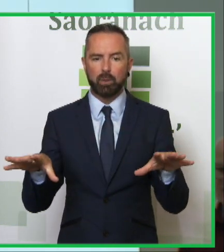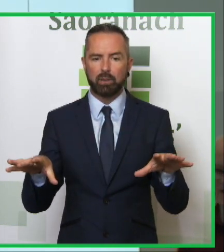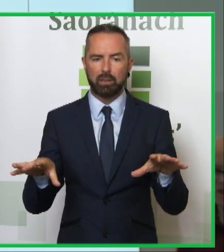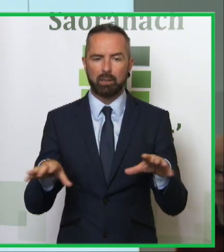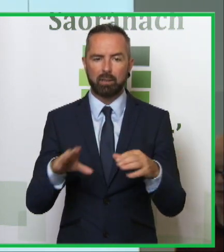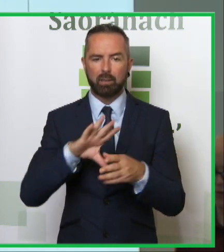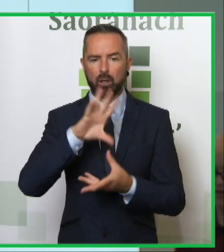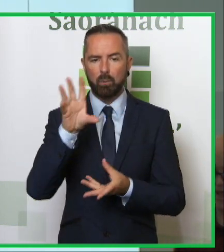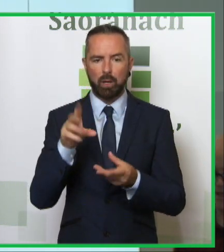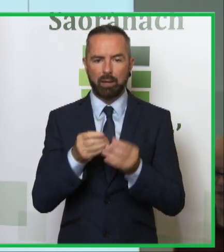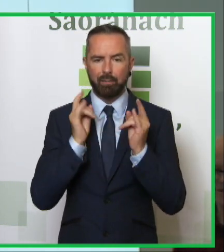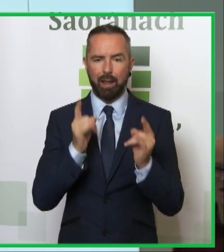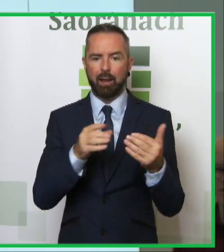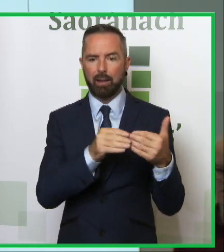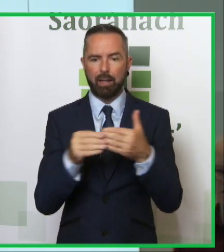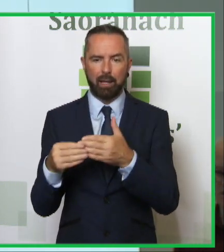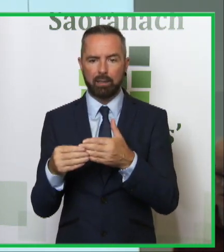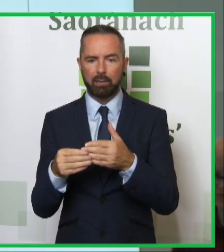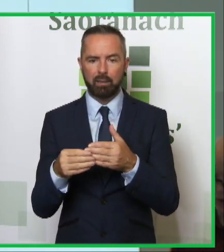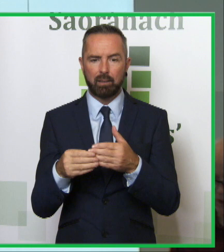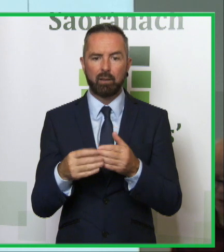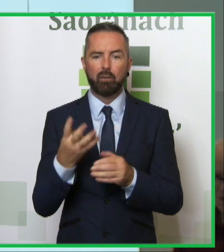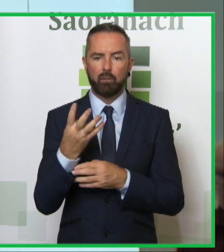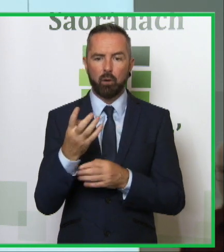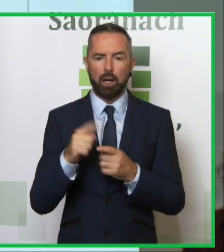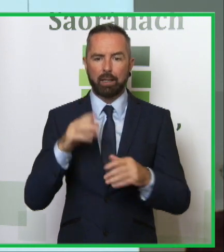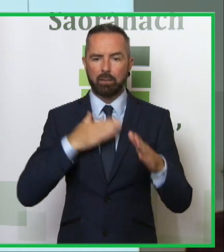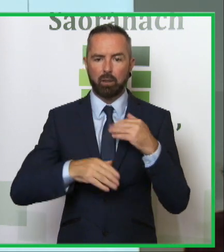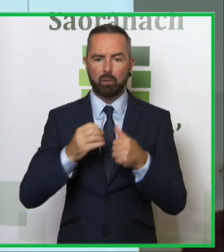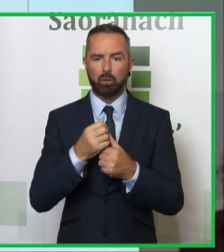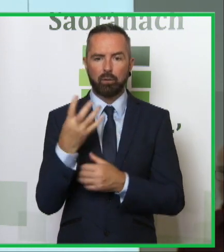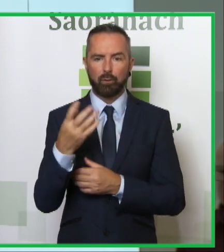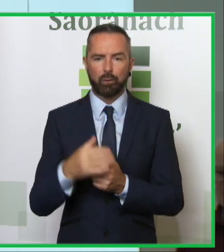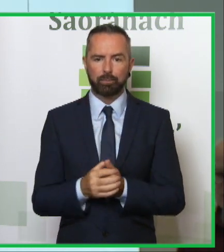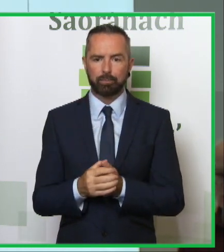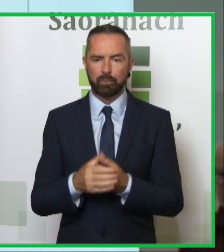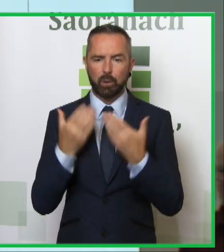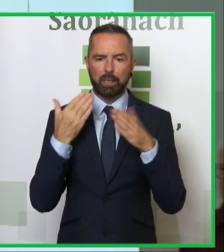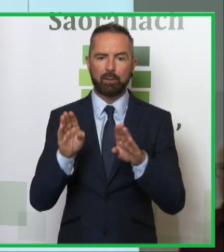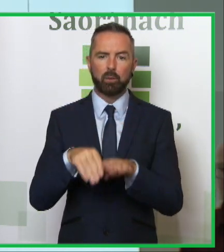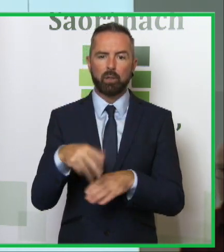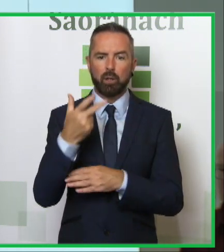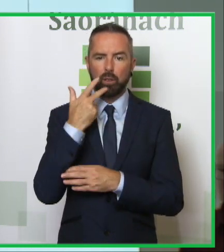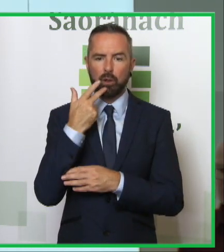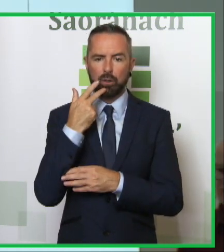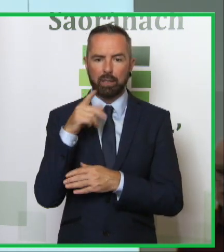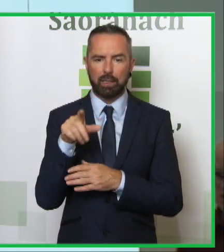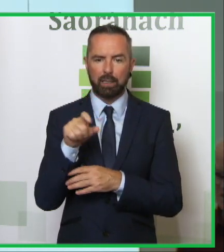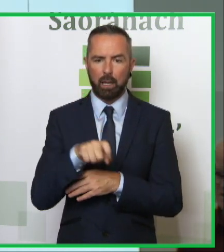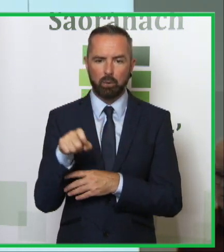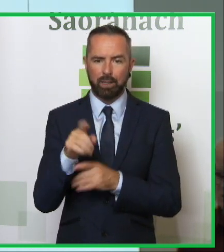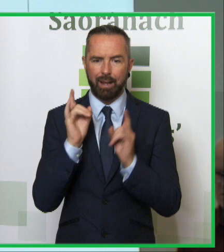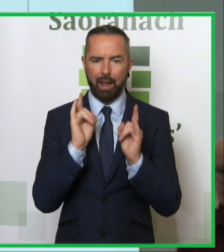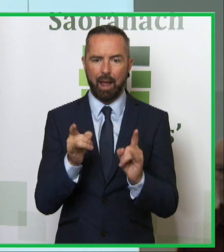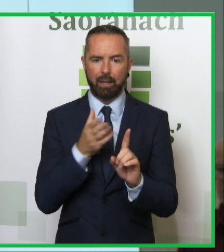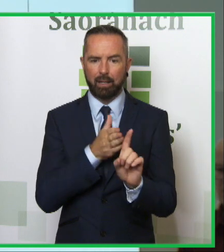comprehensive health-led got 4 of the 8 and tolerance got the other 4. That leaves us with health diversion at 11 votes as